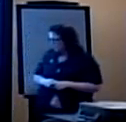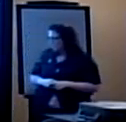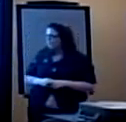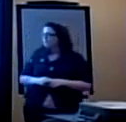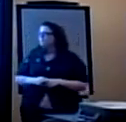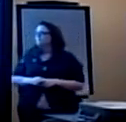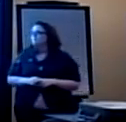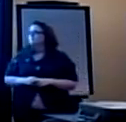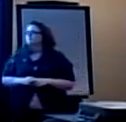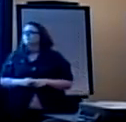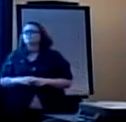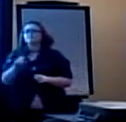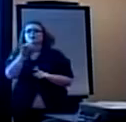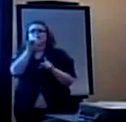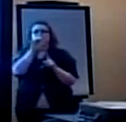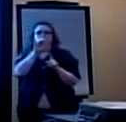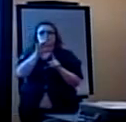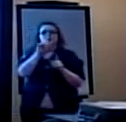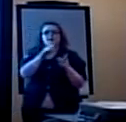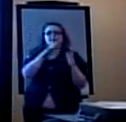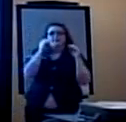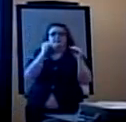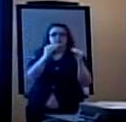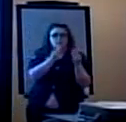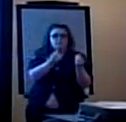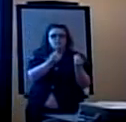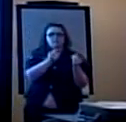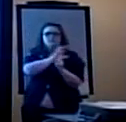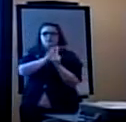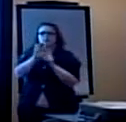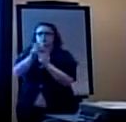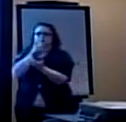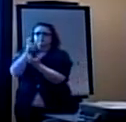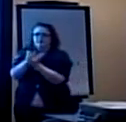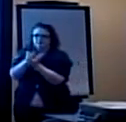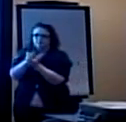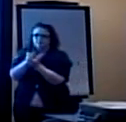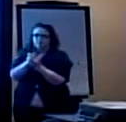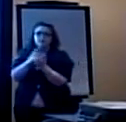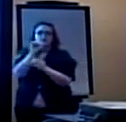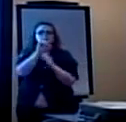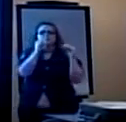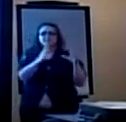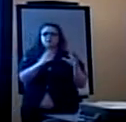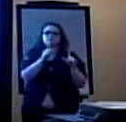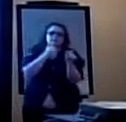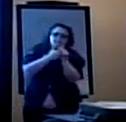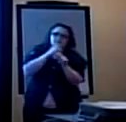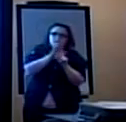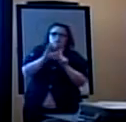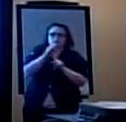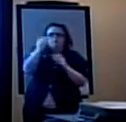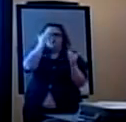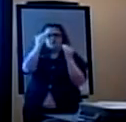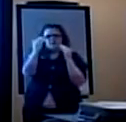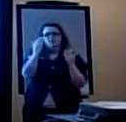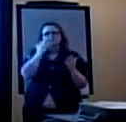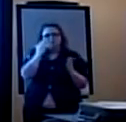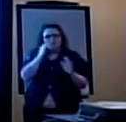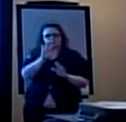culturally relevant teaching materials, Aboriginal instructors, or more Aboriginally sensitive instructors. Again, the same thing applies with lots of